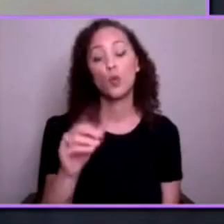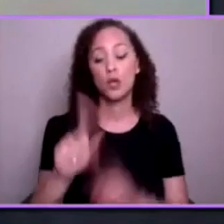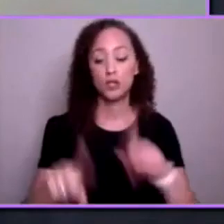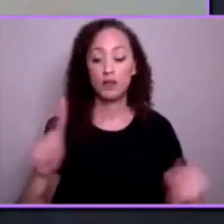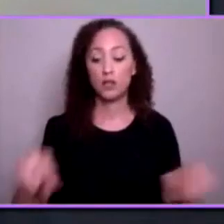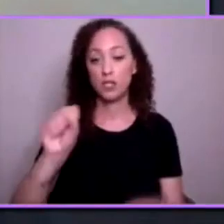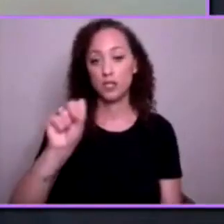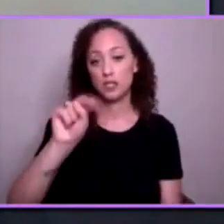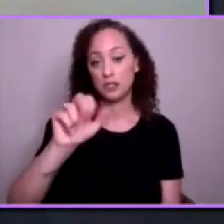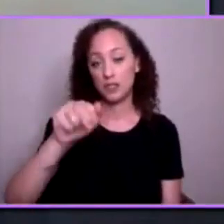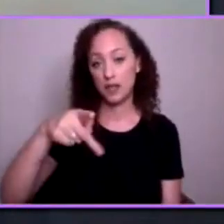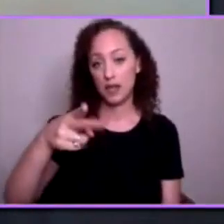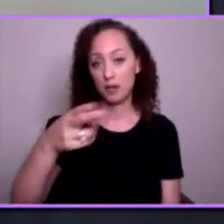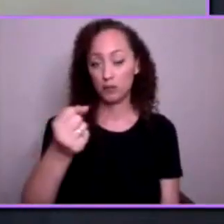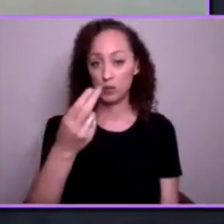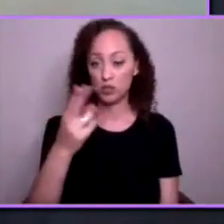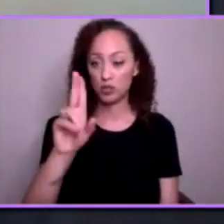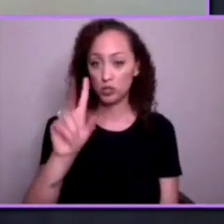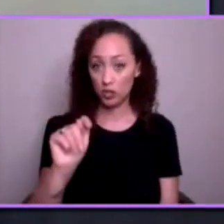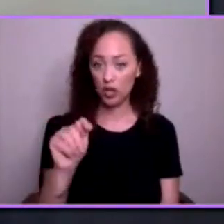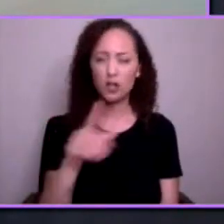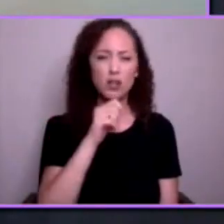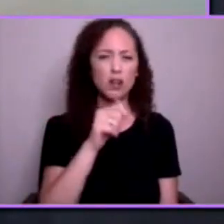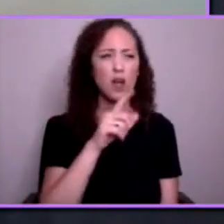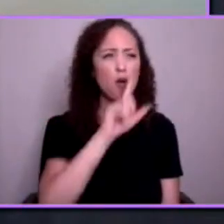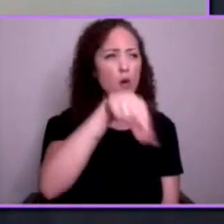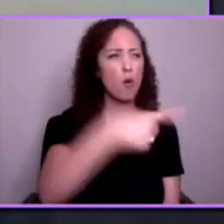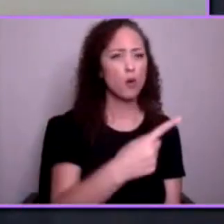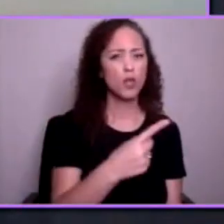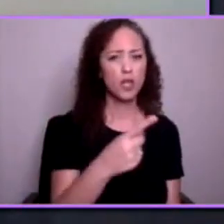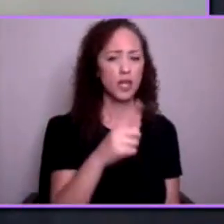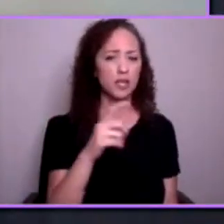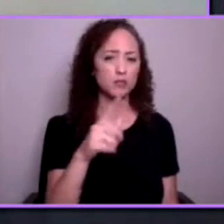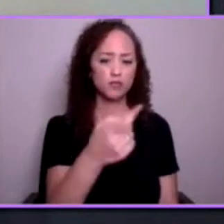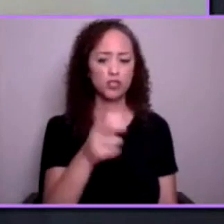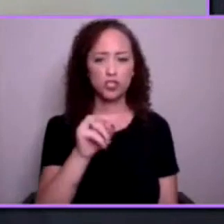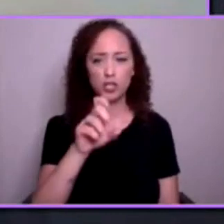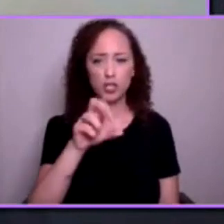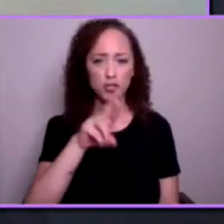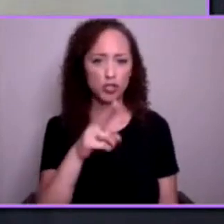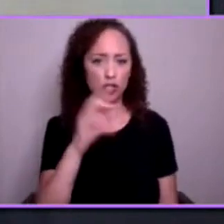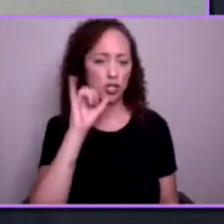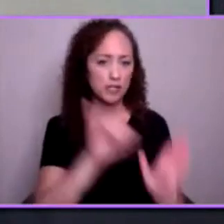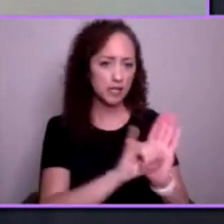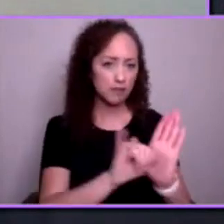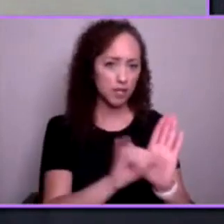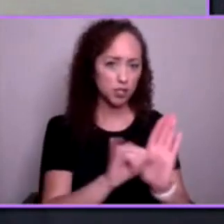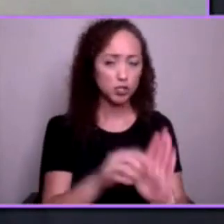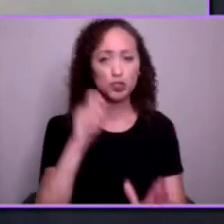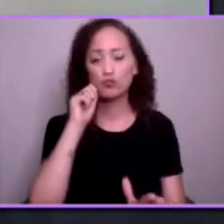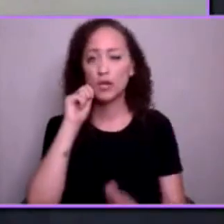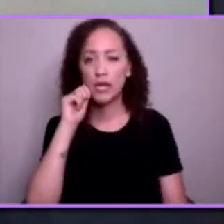in terms of not just gender identification, but race, ethnicity, even generational